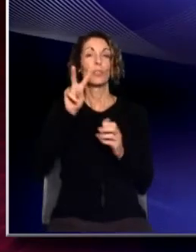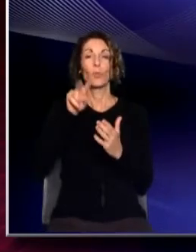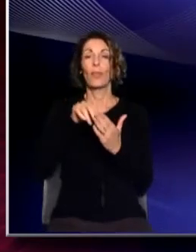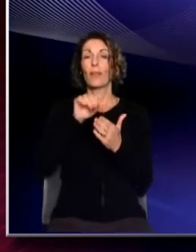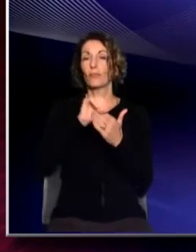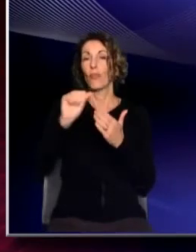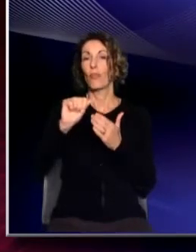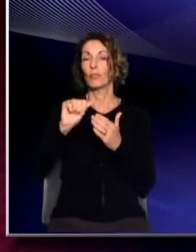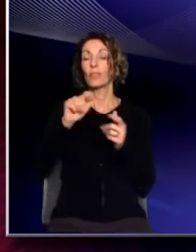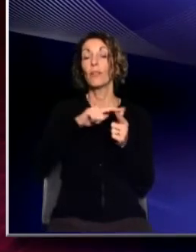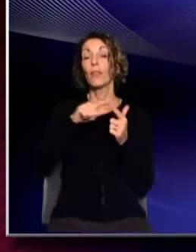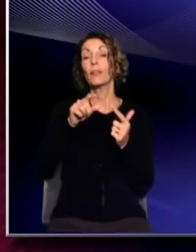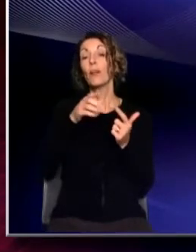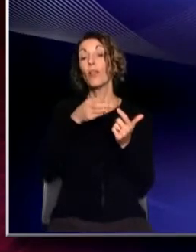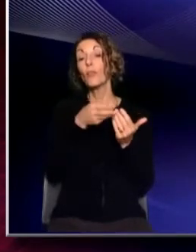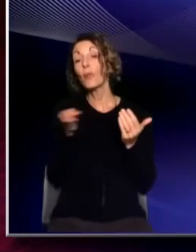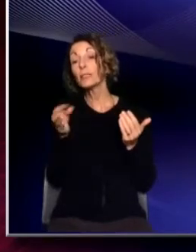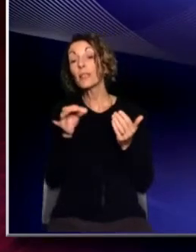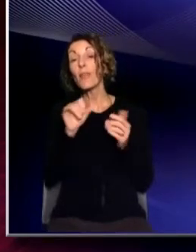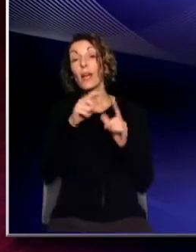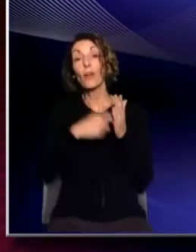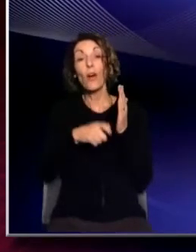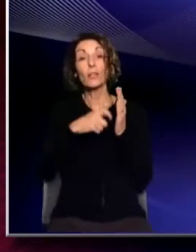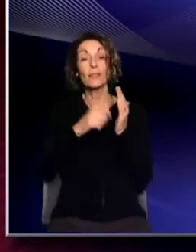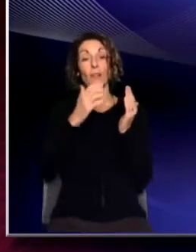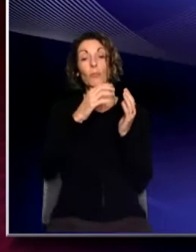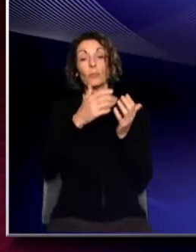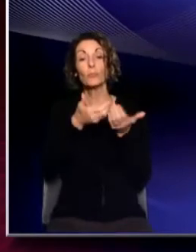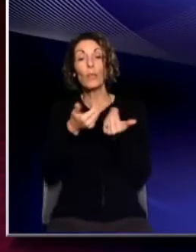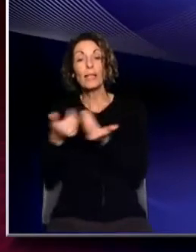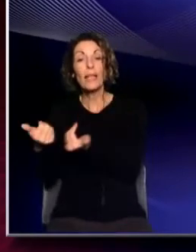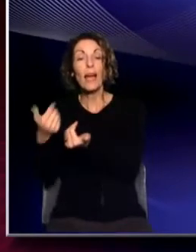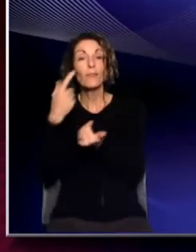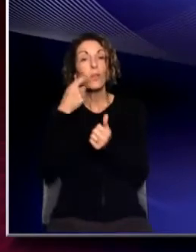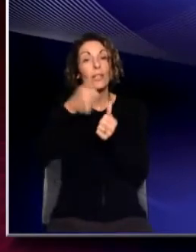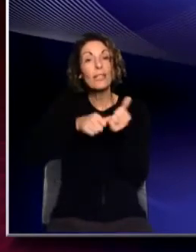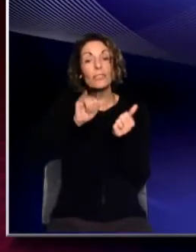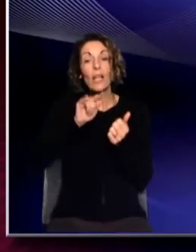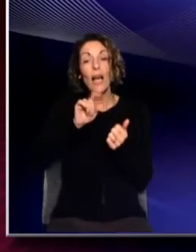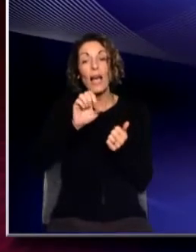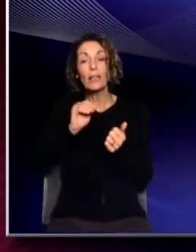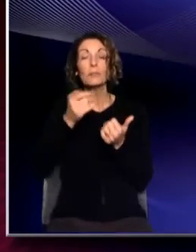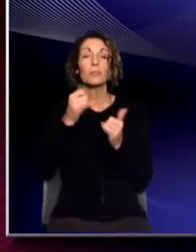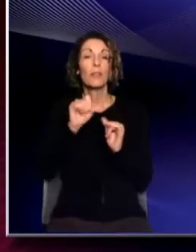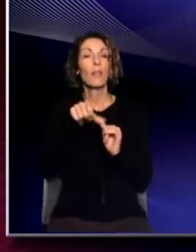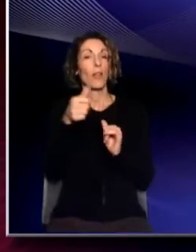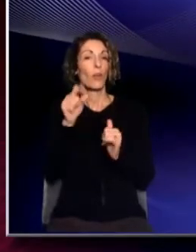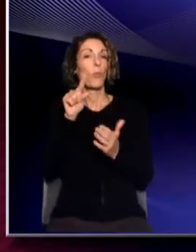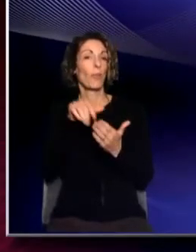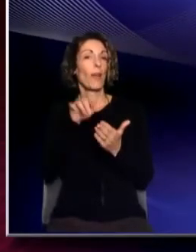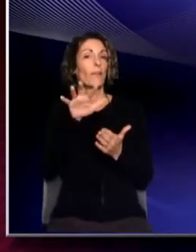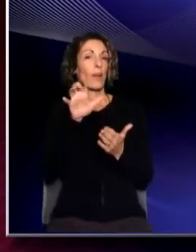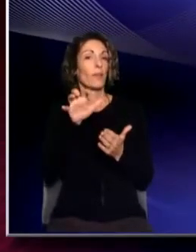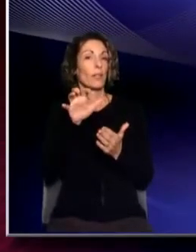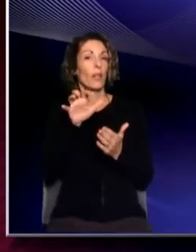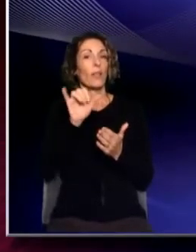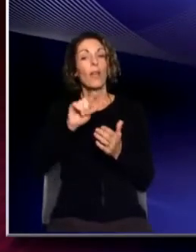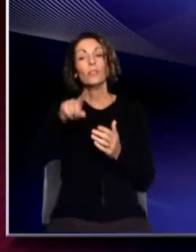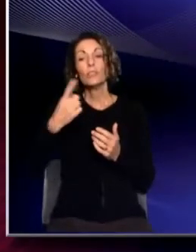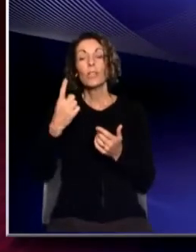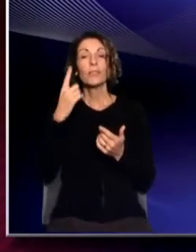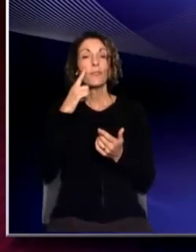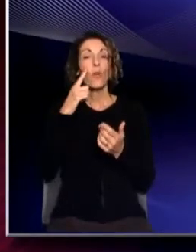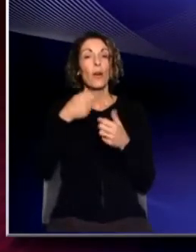the cost, if you break it down by item, there's still another $1,500 or so that just goes to